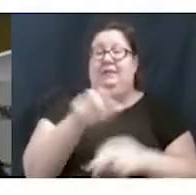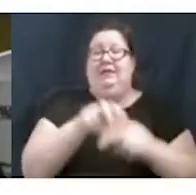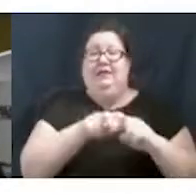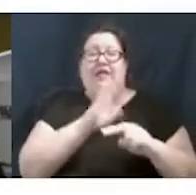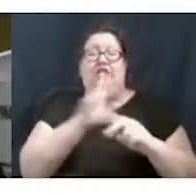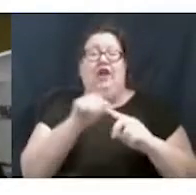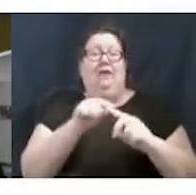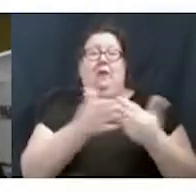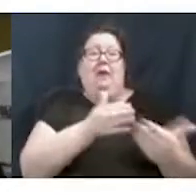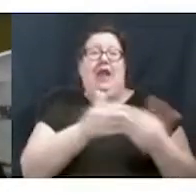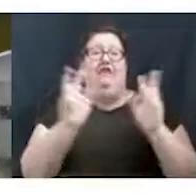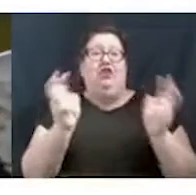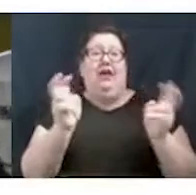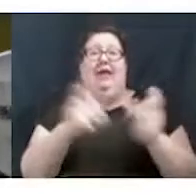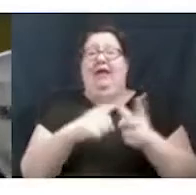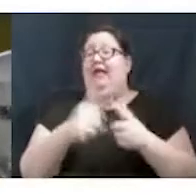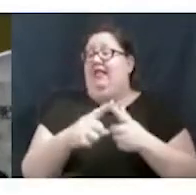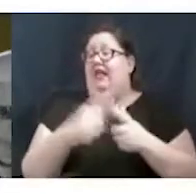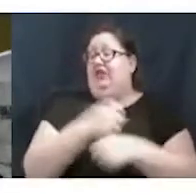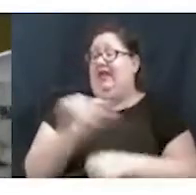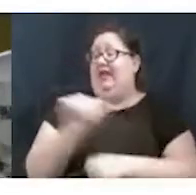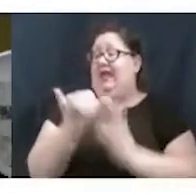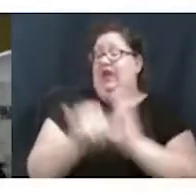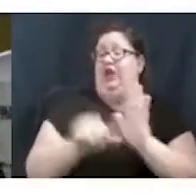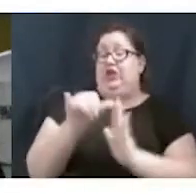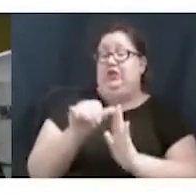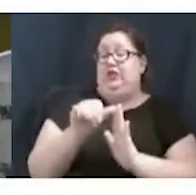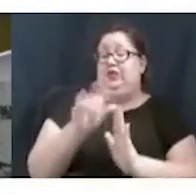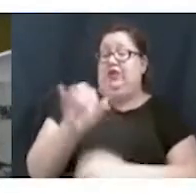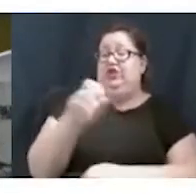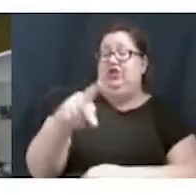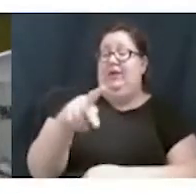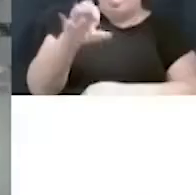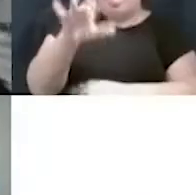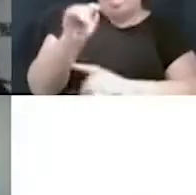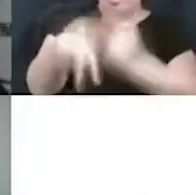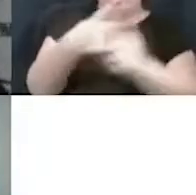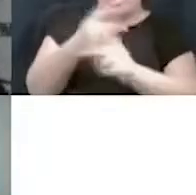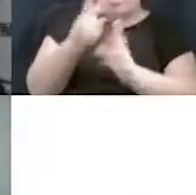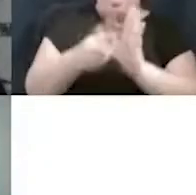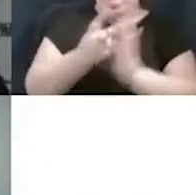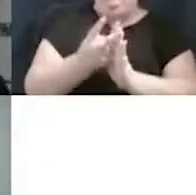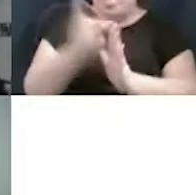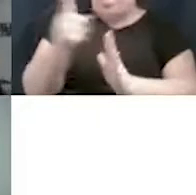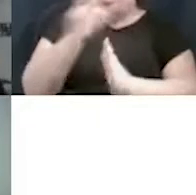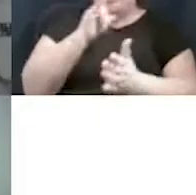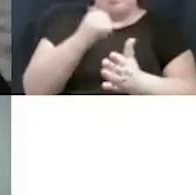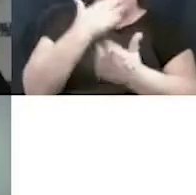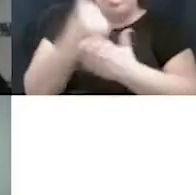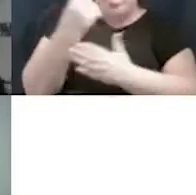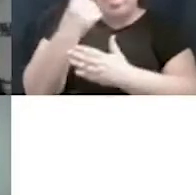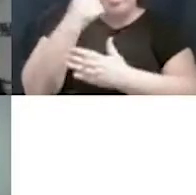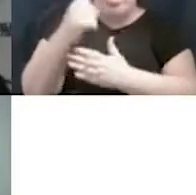whatever topic, and then you create like a YouTube jump cut style video. Be a really good one for the beginning of the year. Maybe them